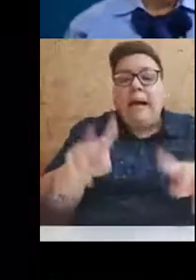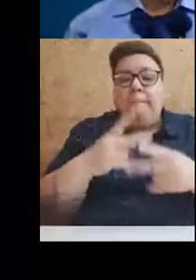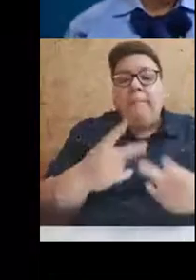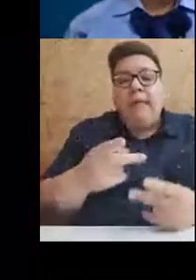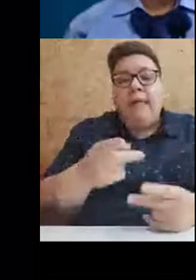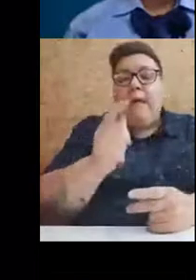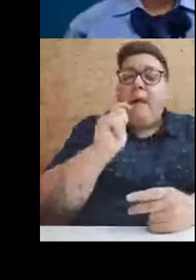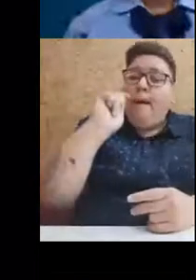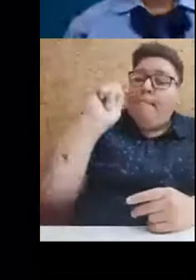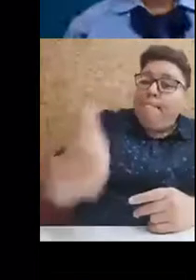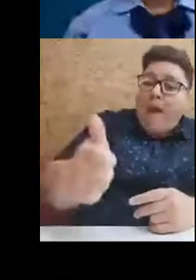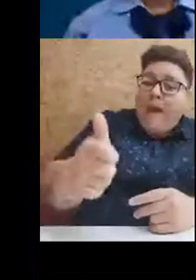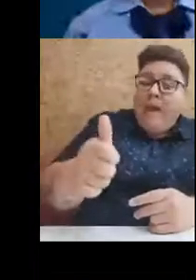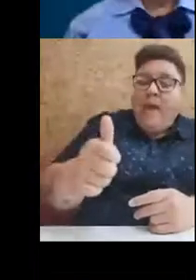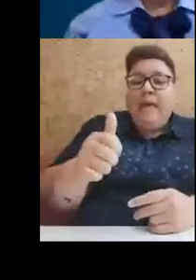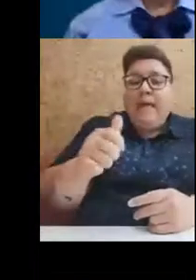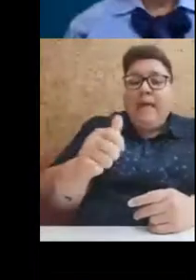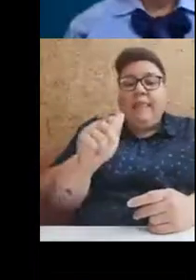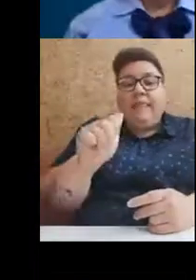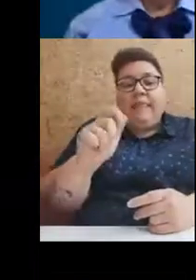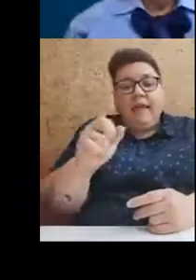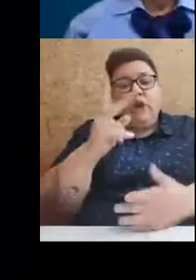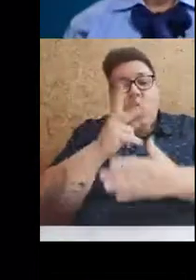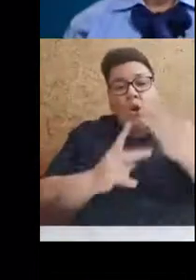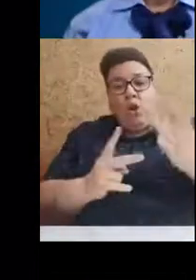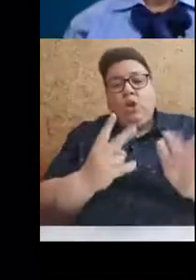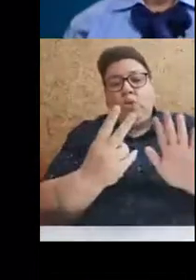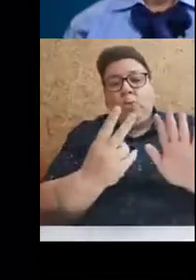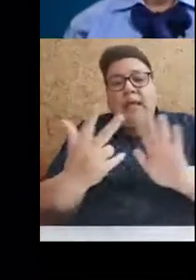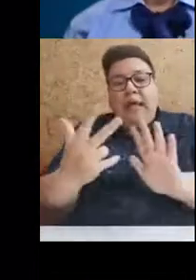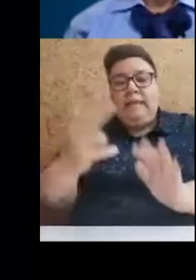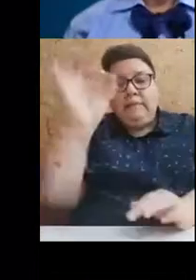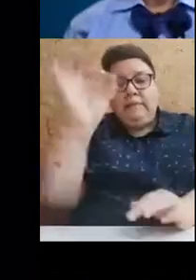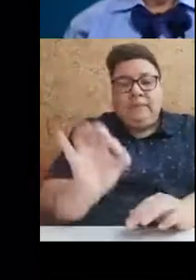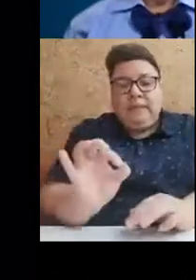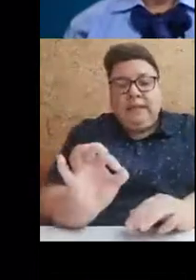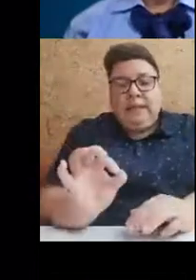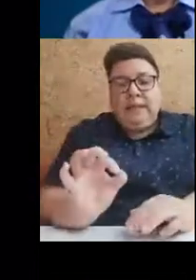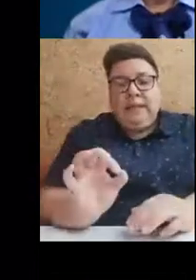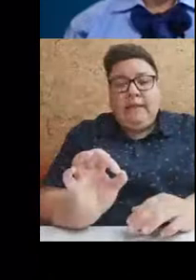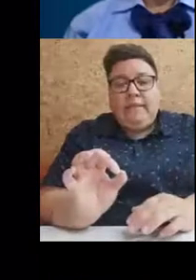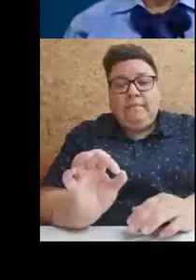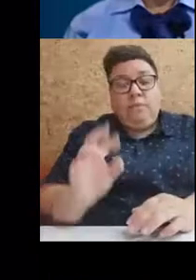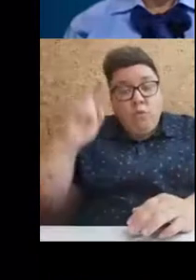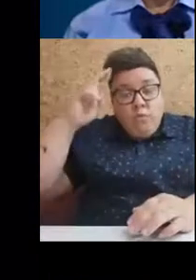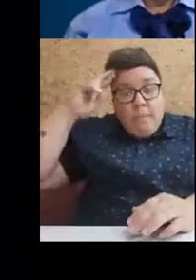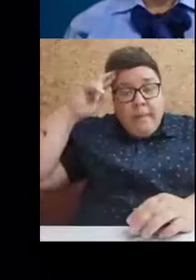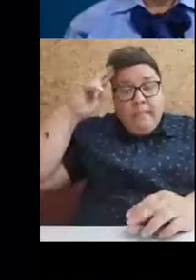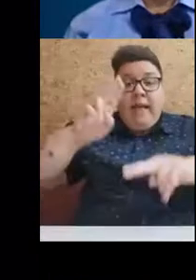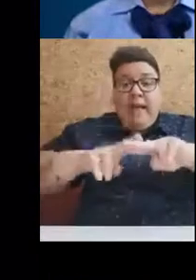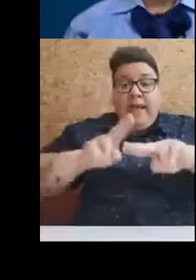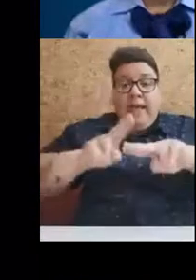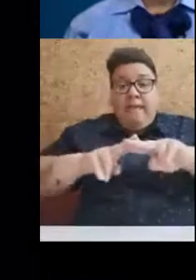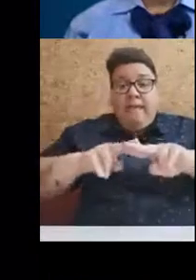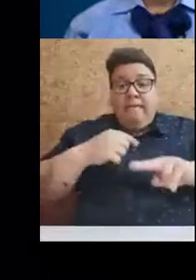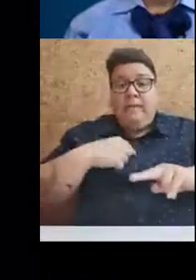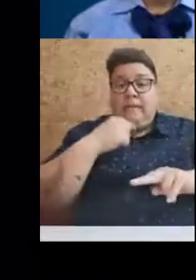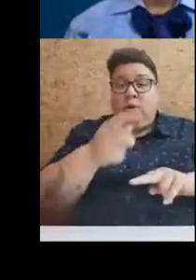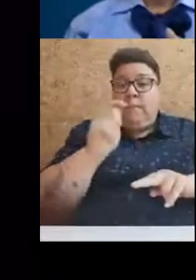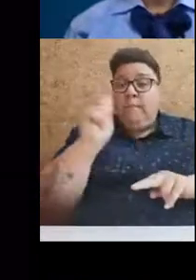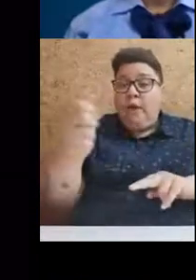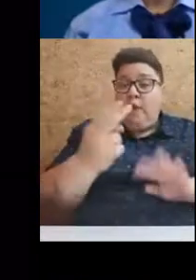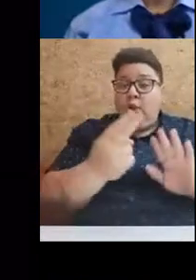a flat rate of 28%. Now, remember, if I say they pay tax at 28%, it